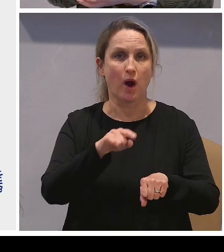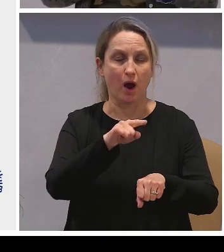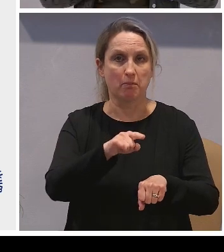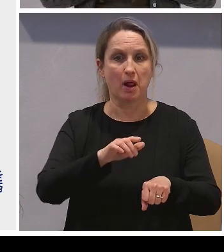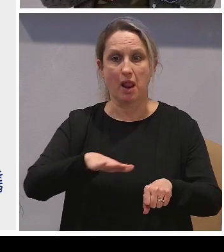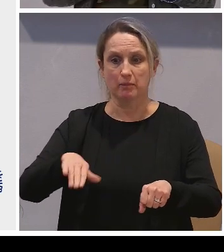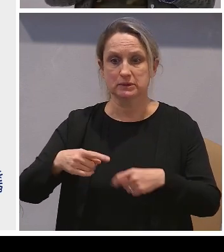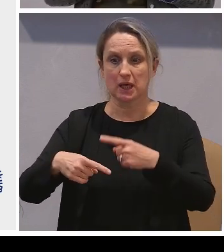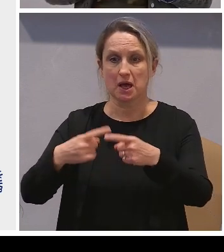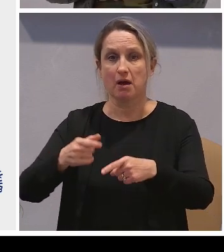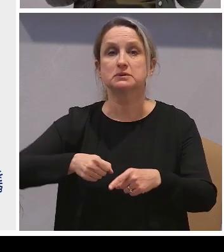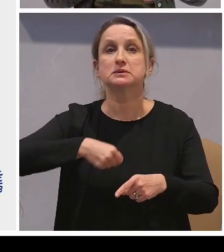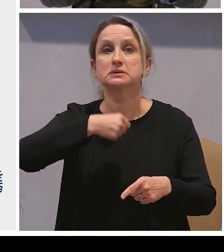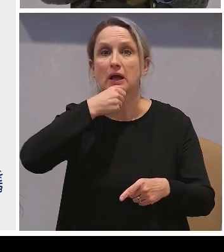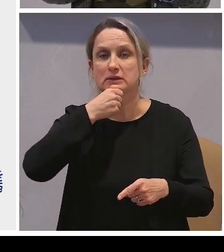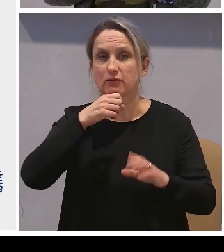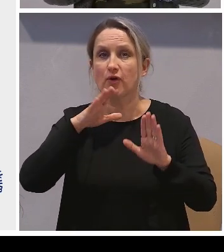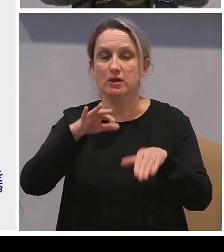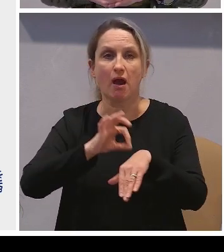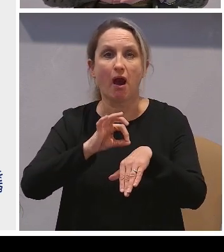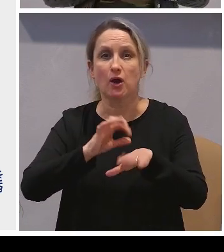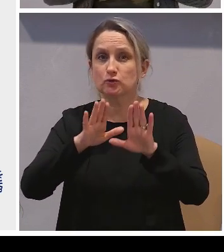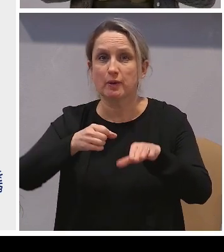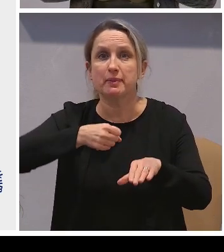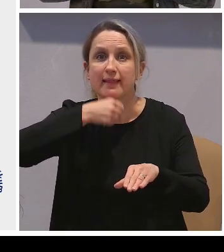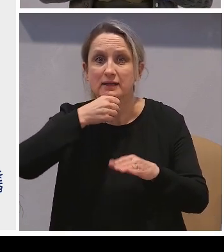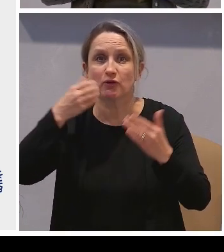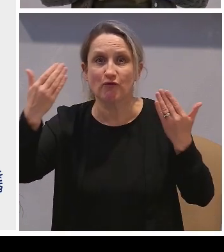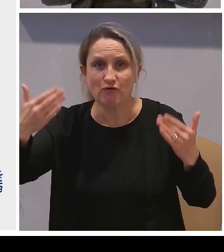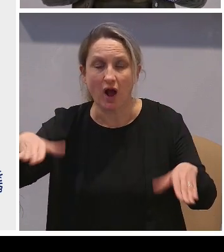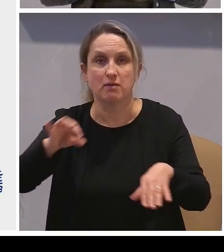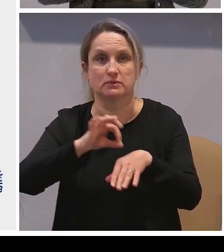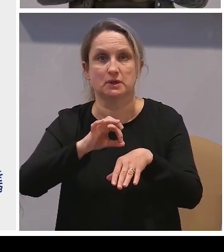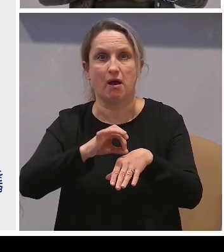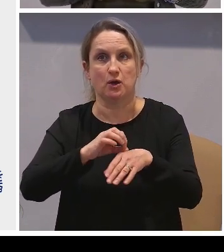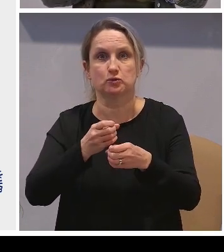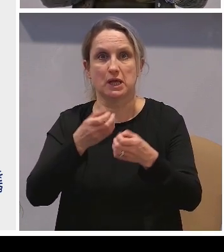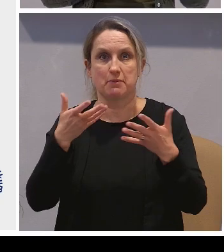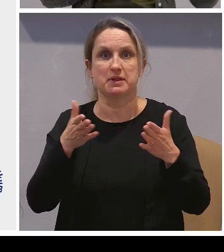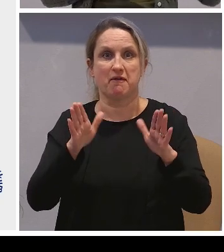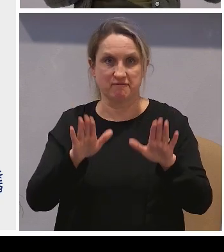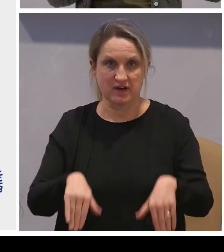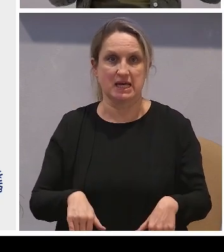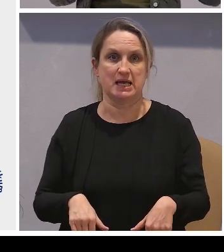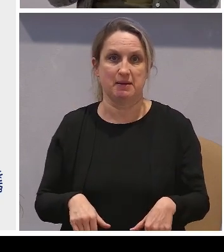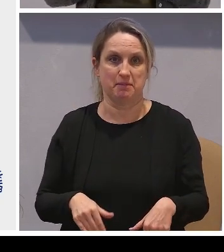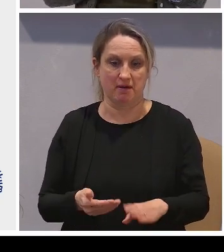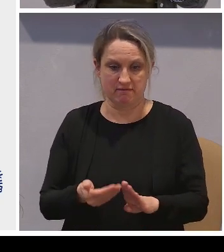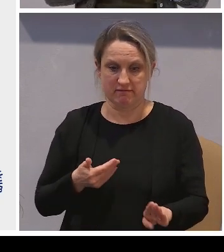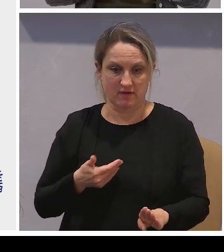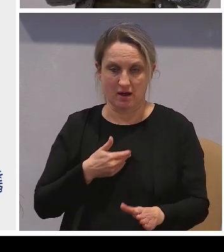This is a disease where pediatric patients reach adult age. However, the disease can